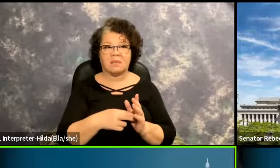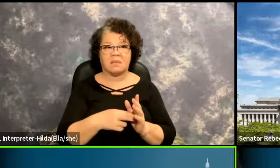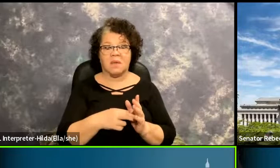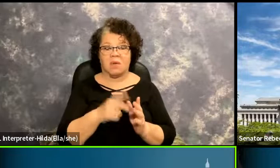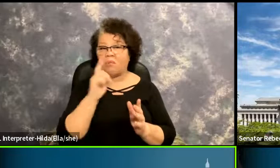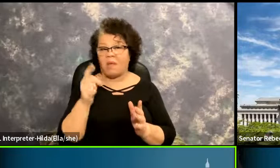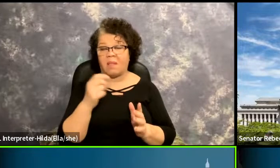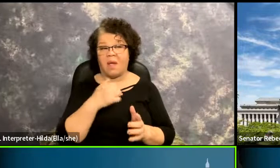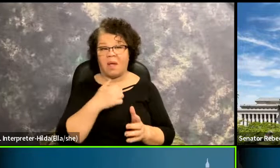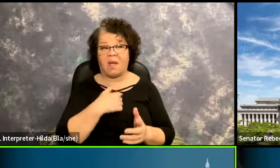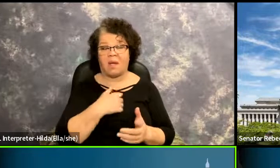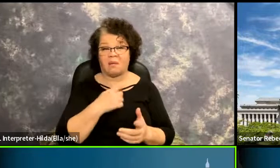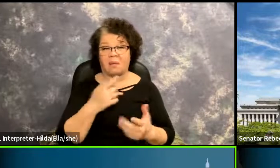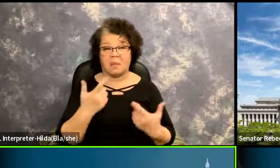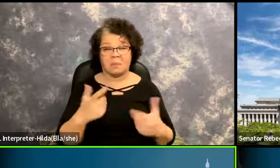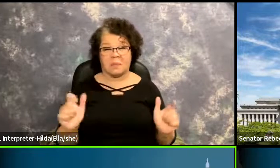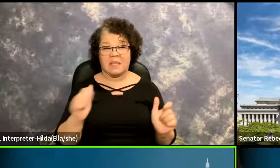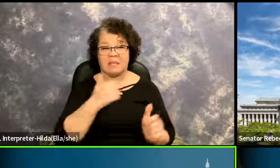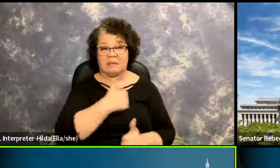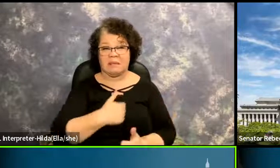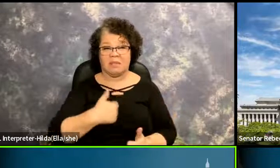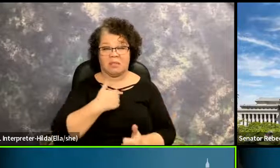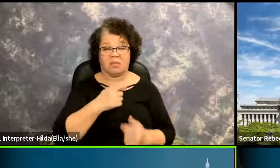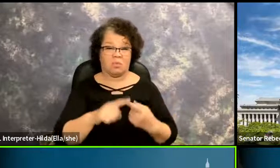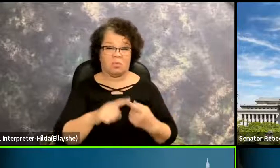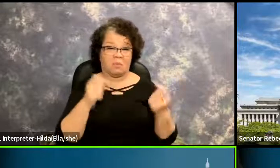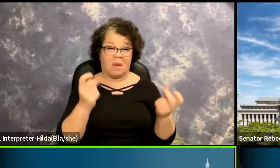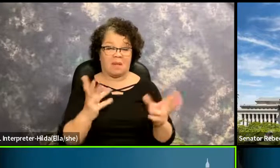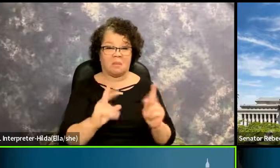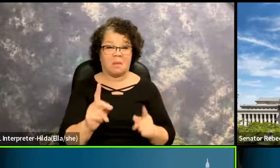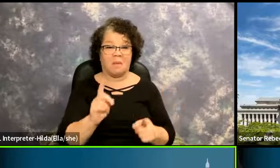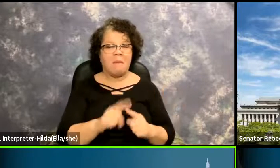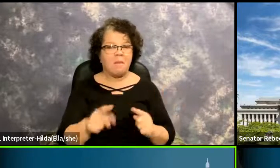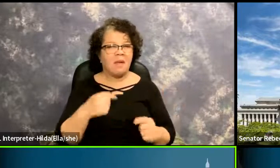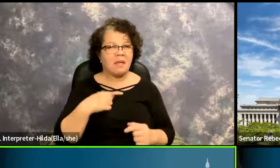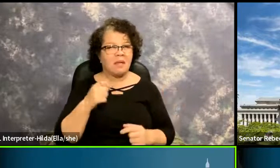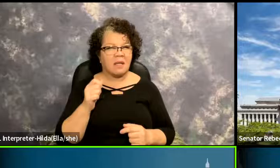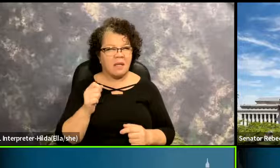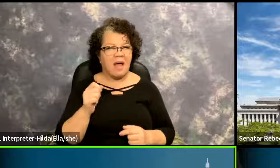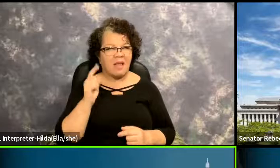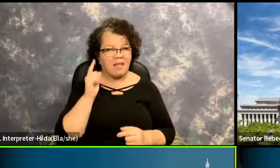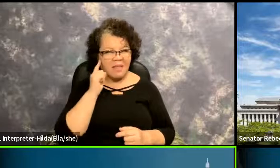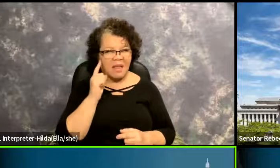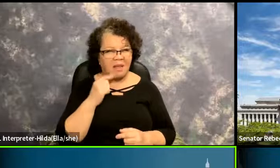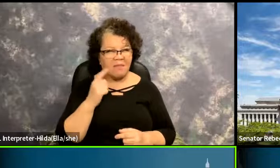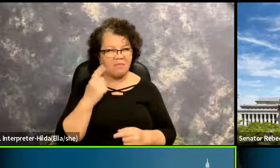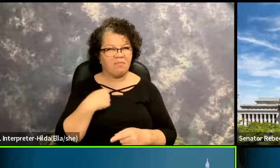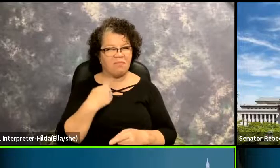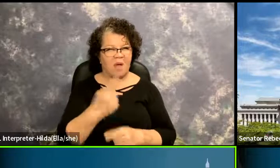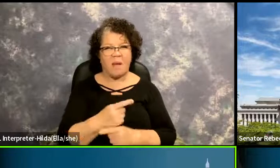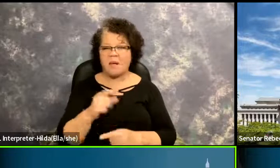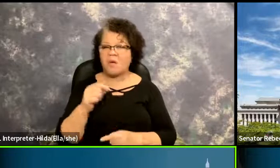people. But I think, if I'm not mistaken, and Representative Harris-Talley can help